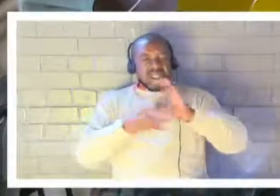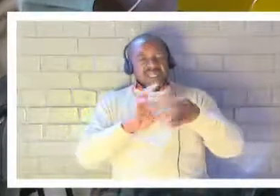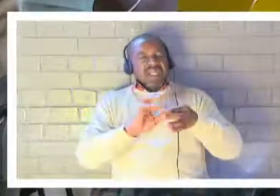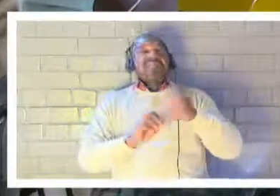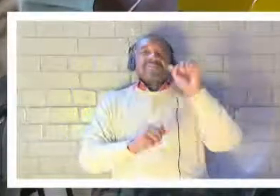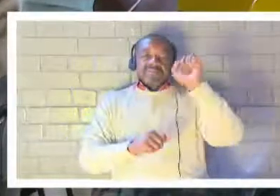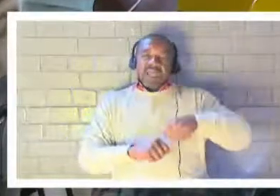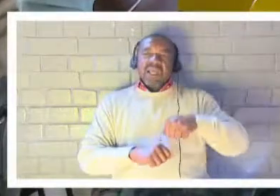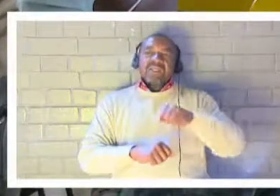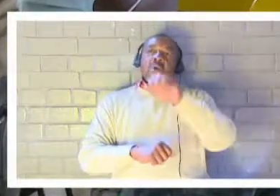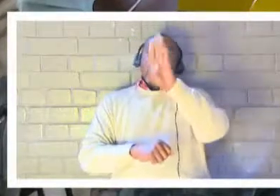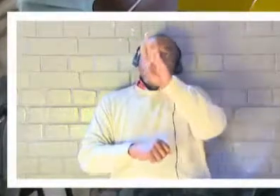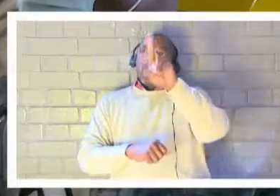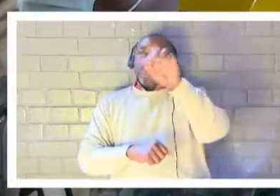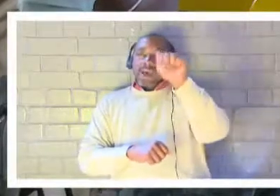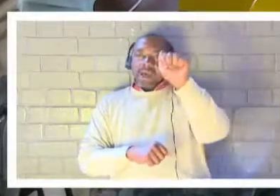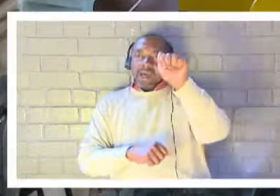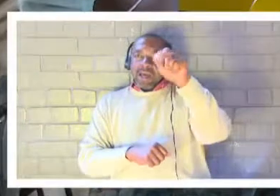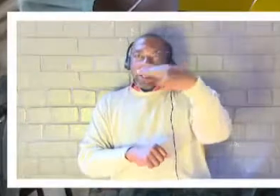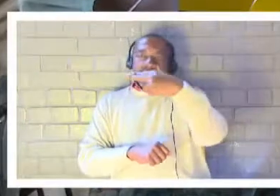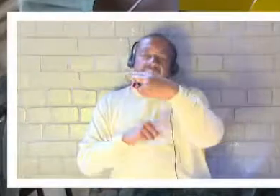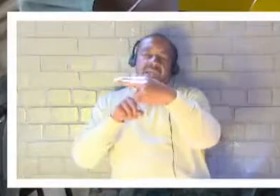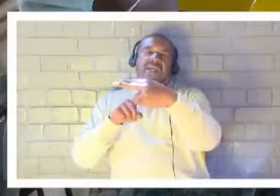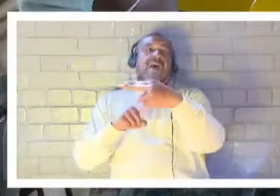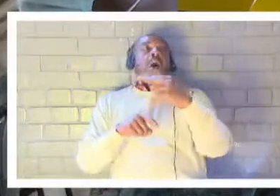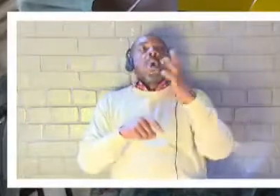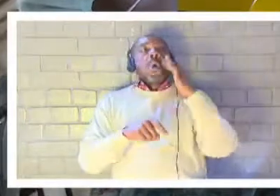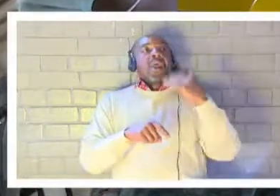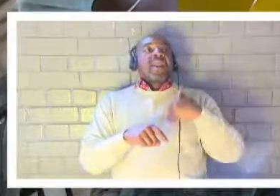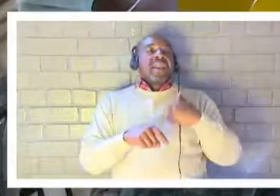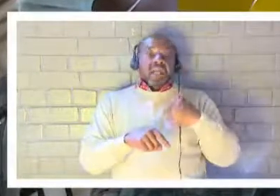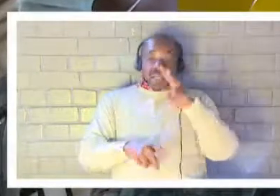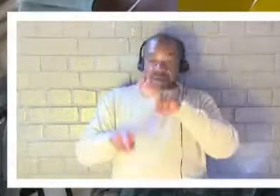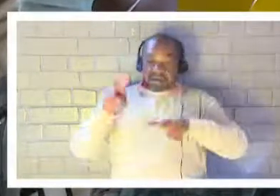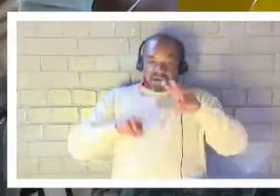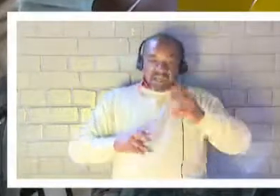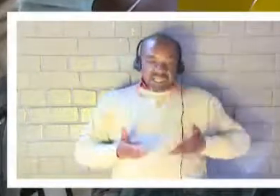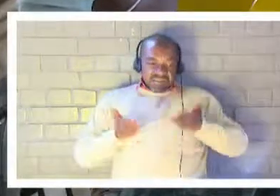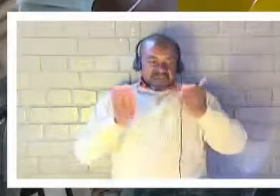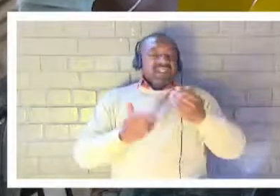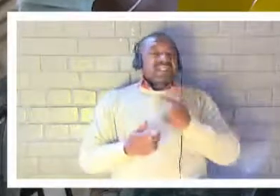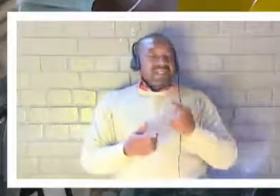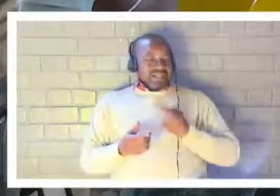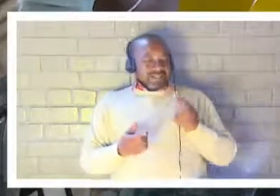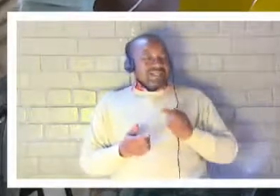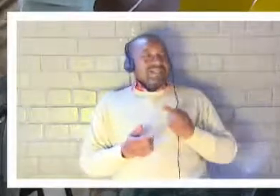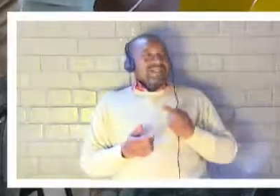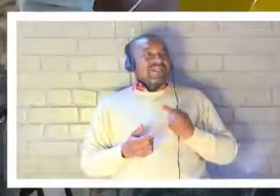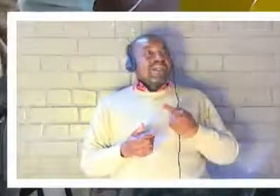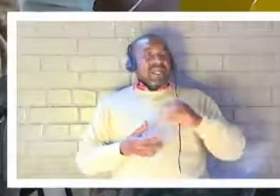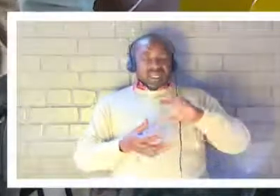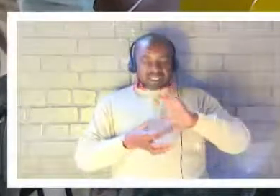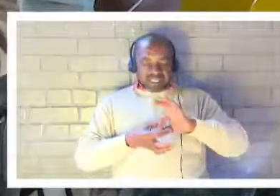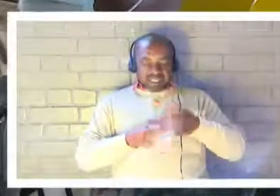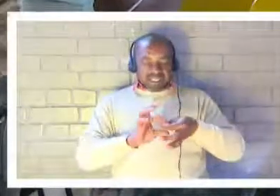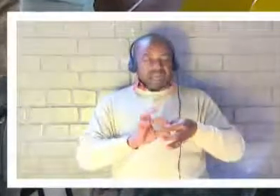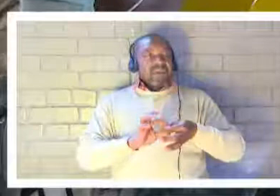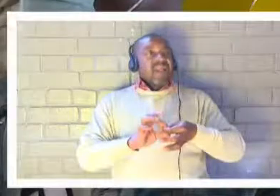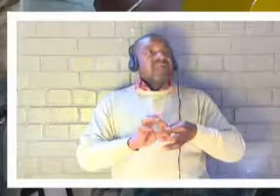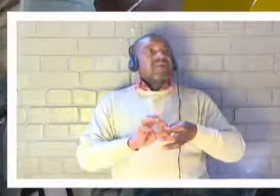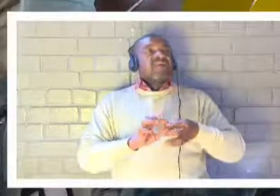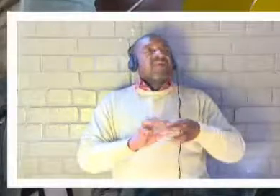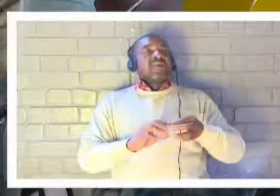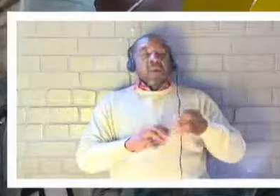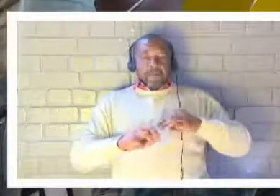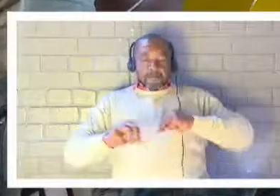Bara, if we procure services within ourselves, of course, the supply chain management units will also